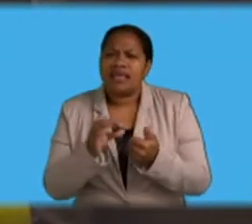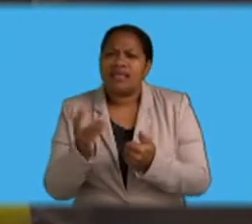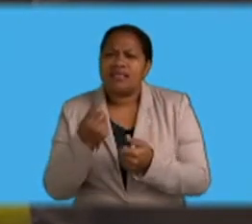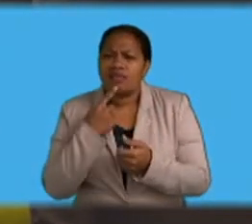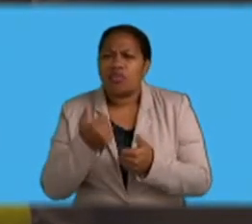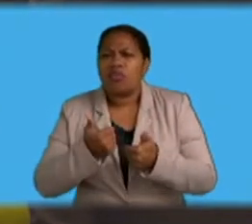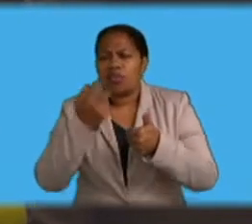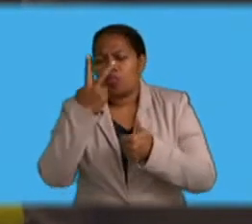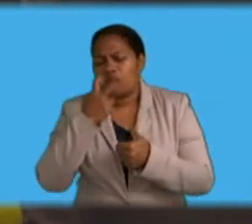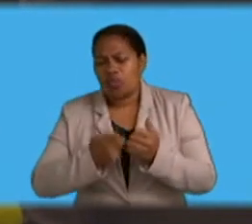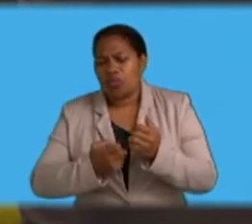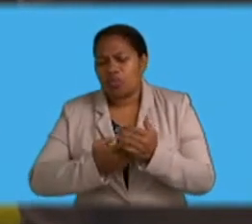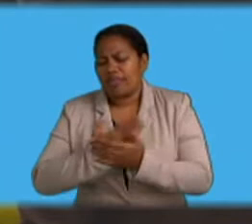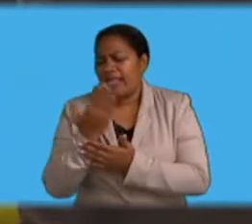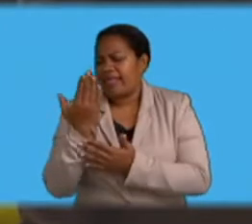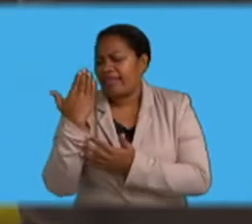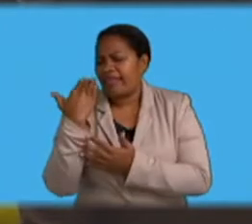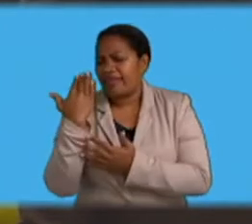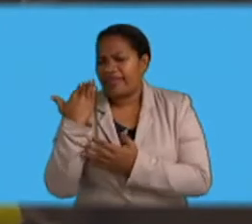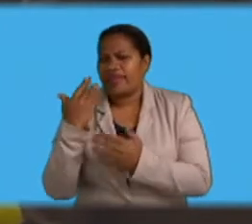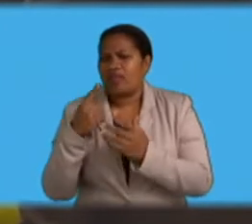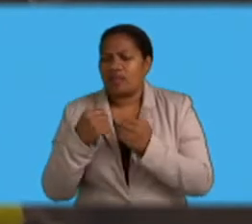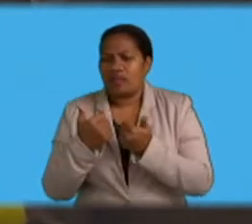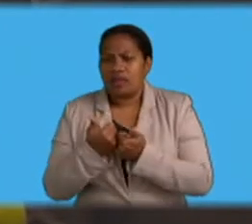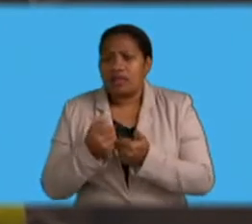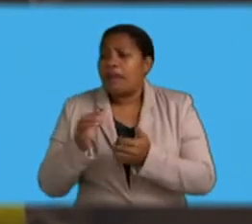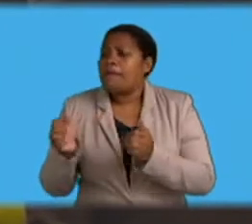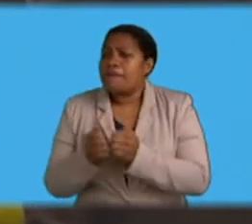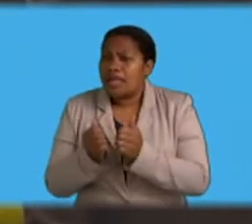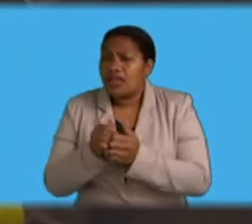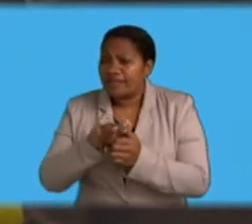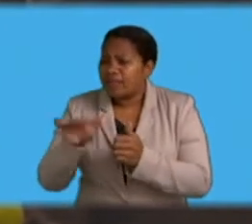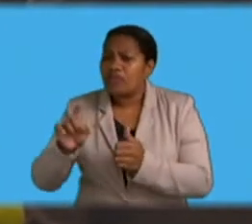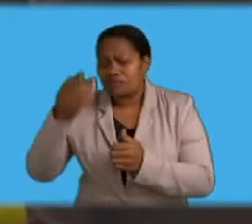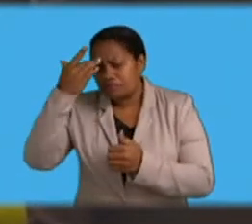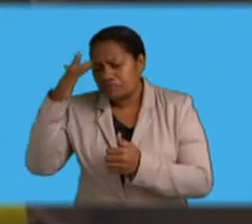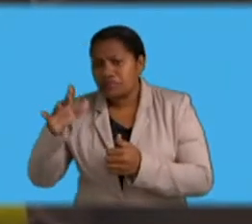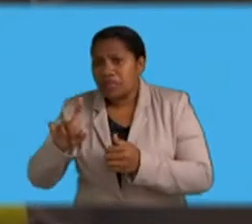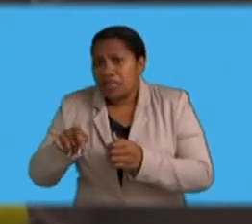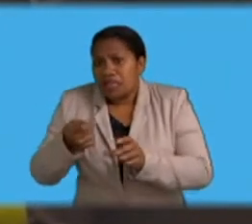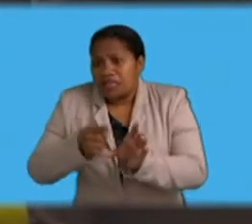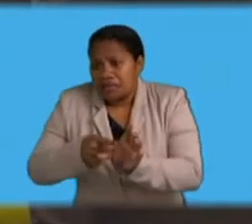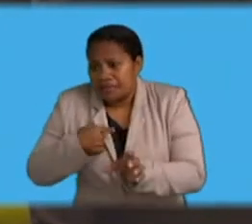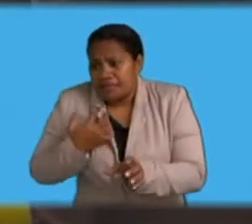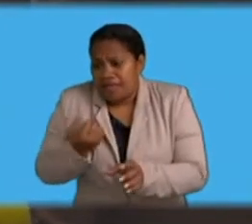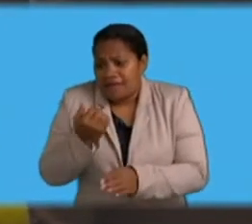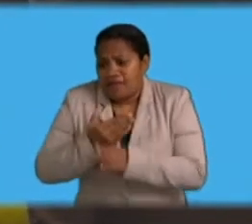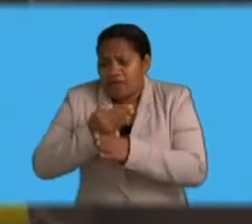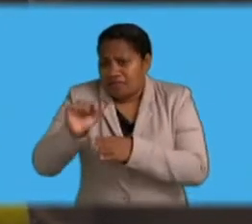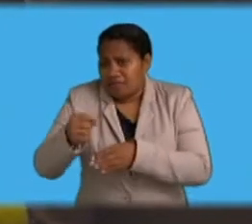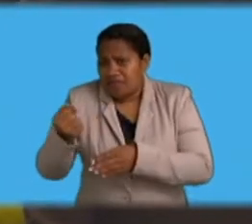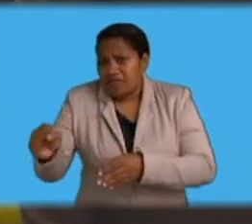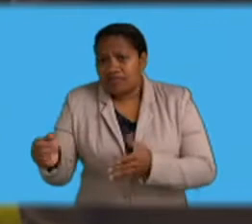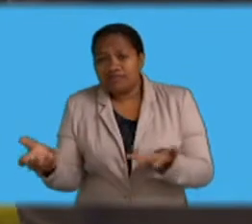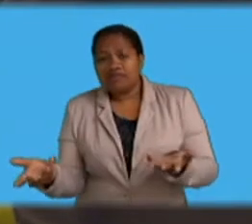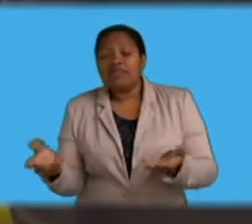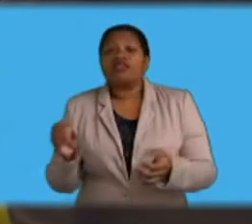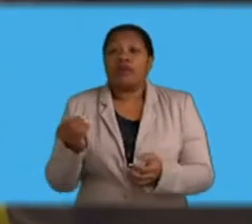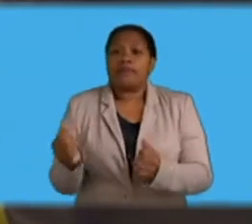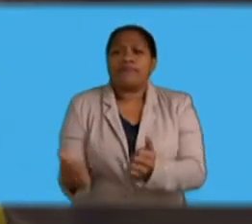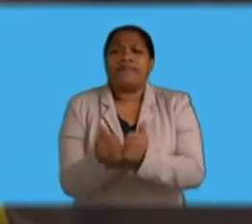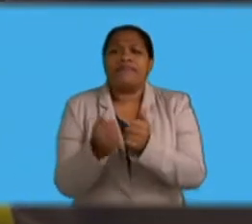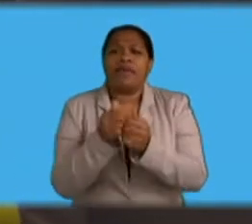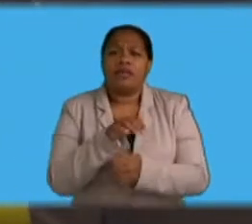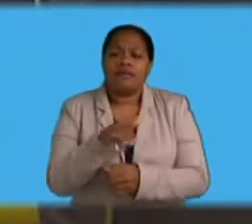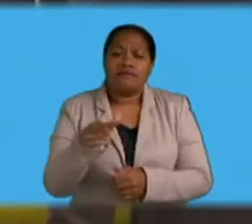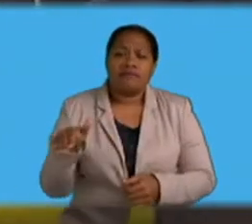Many of these officers did not know whether the following year they would have a job or not. All of these project officer positions, many of